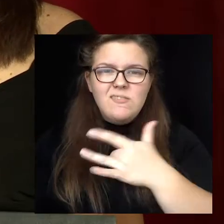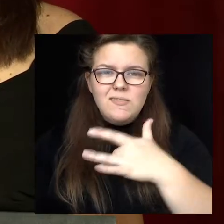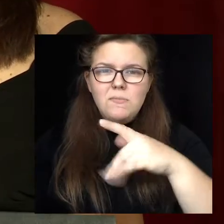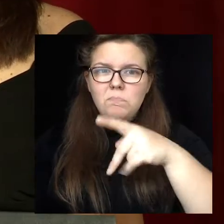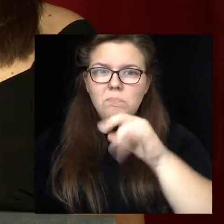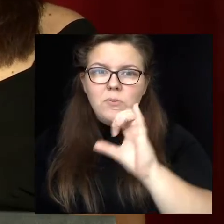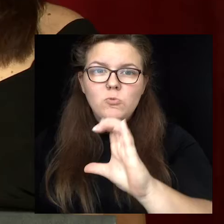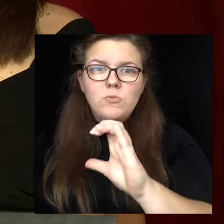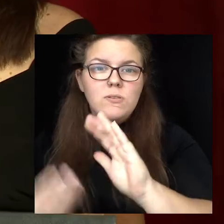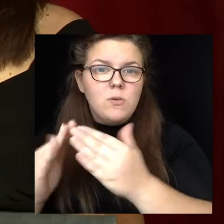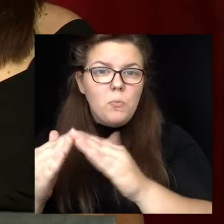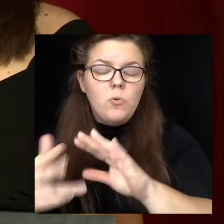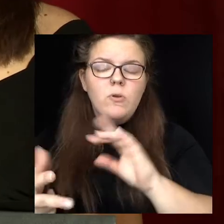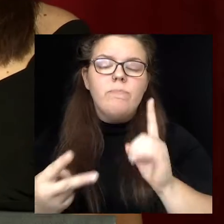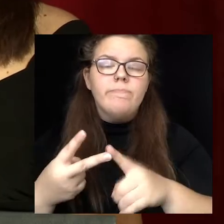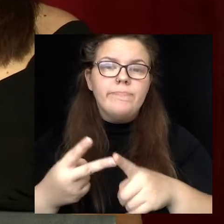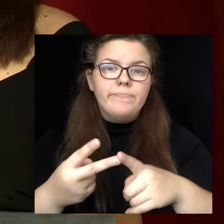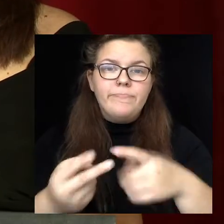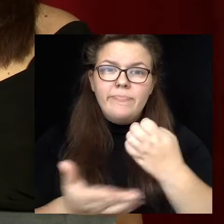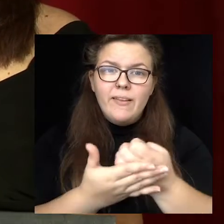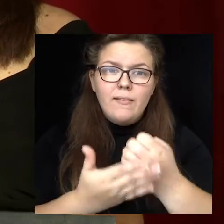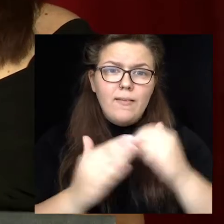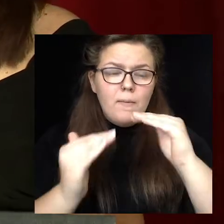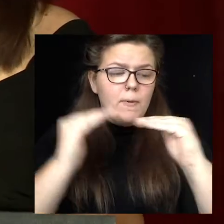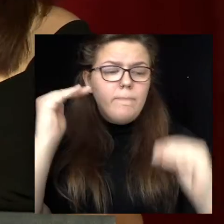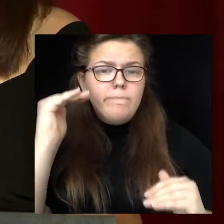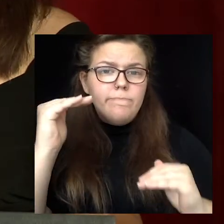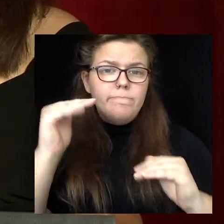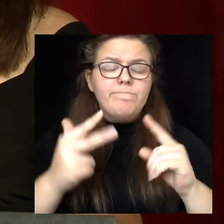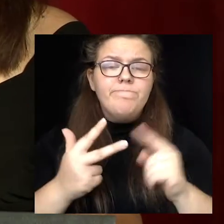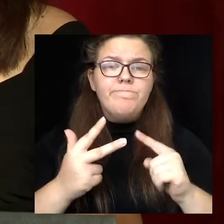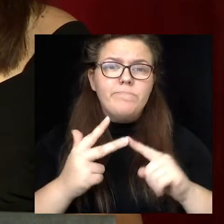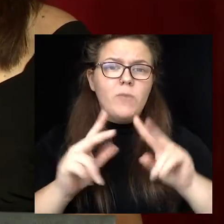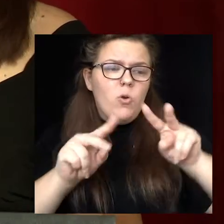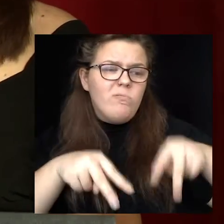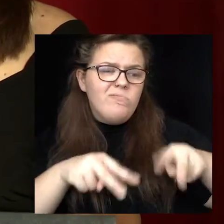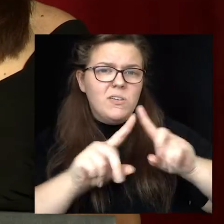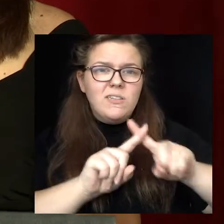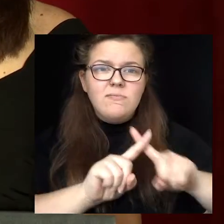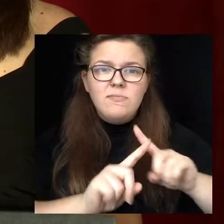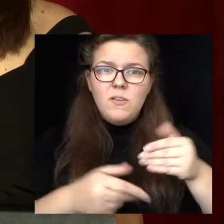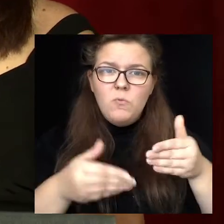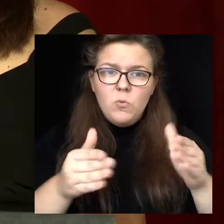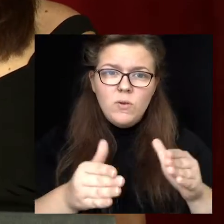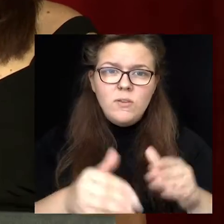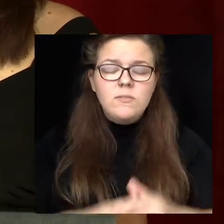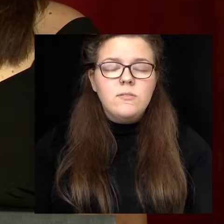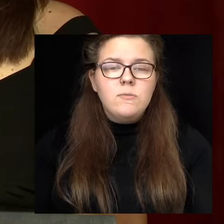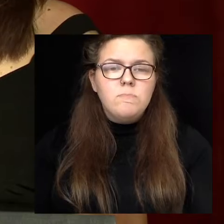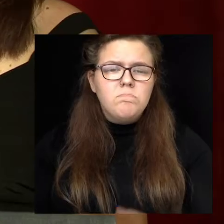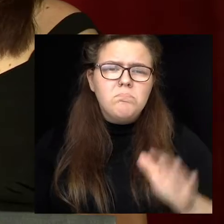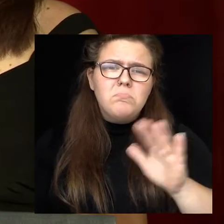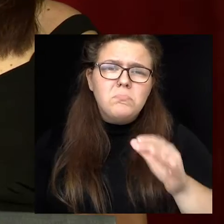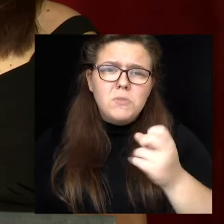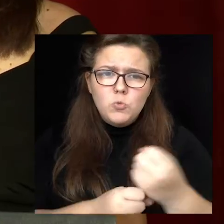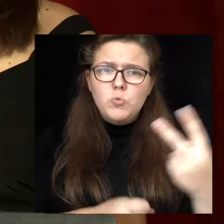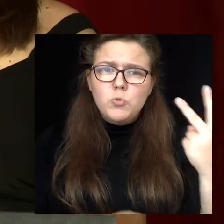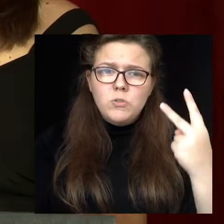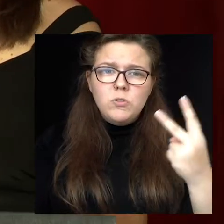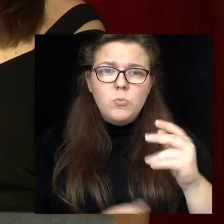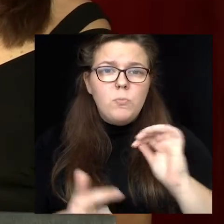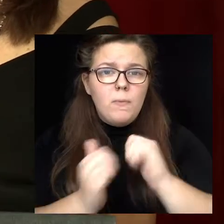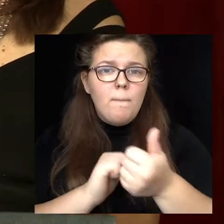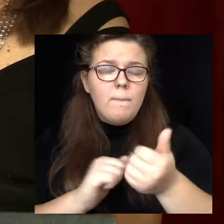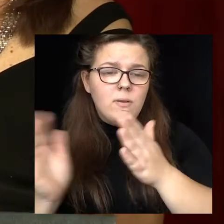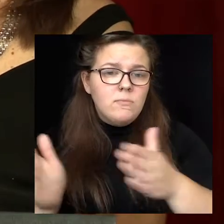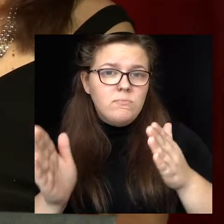of color, economically disadvantaged, and/or marginalized in other ways. A little over 2 years ago, we passed